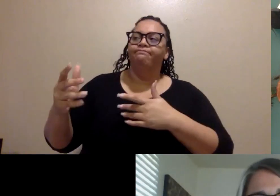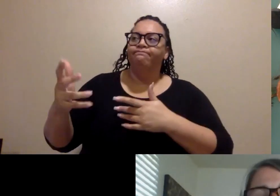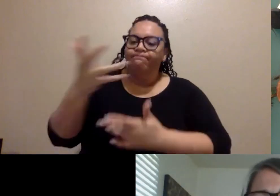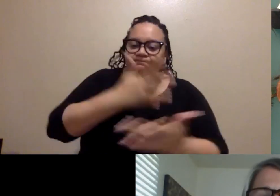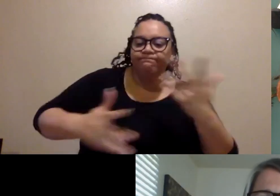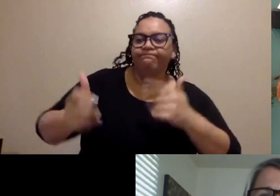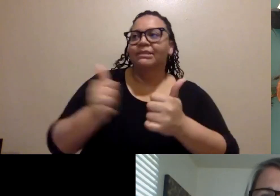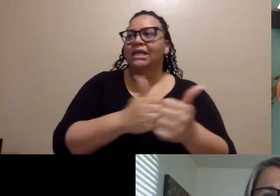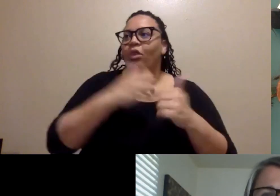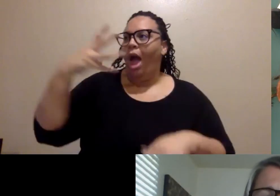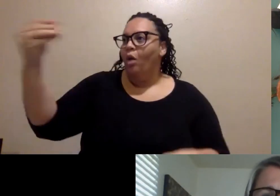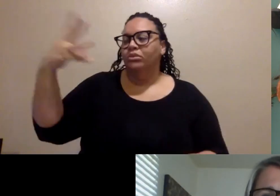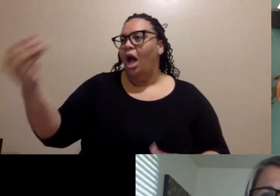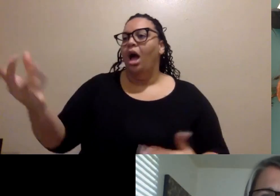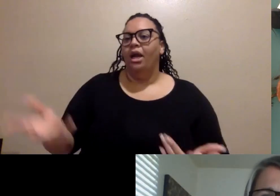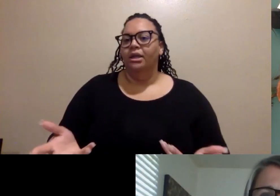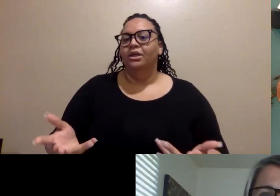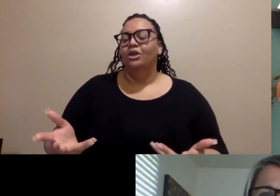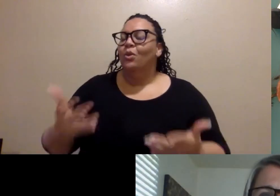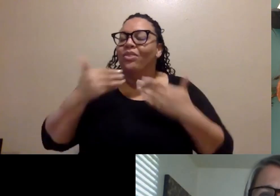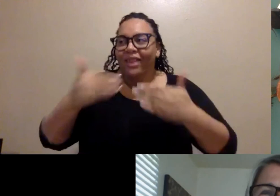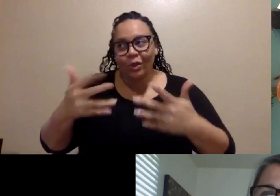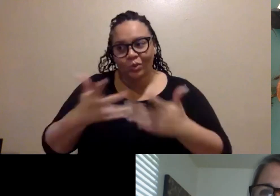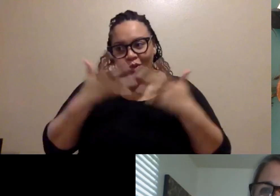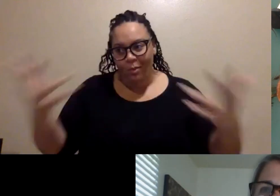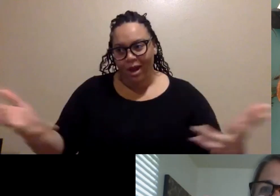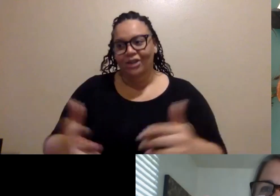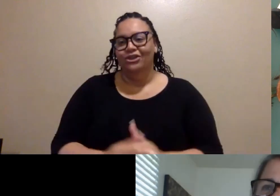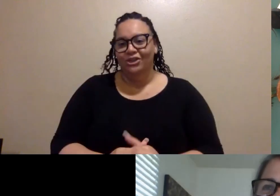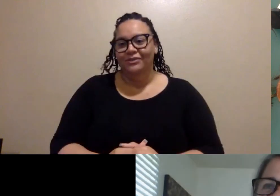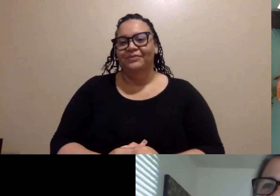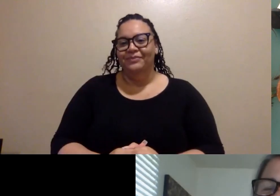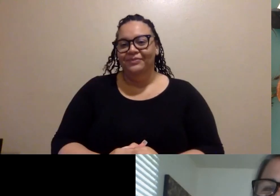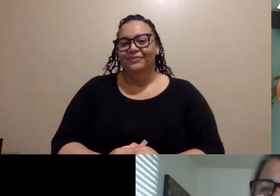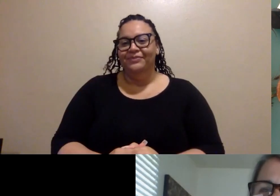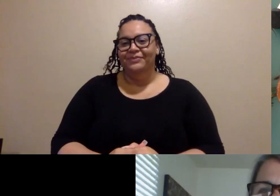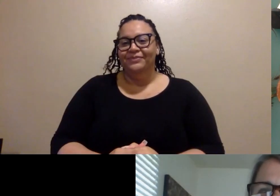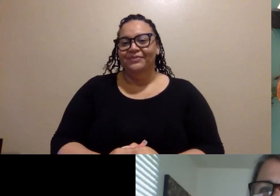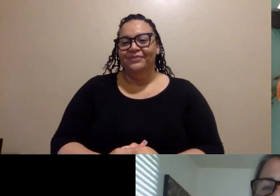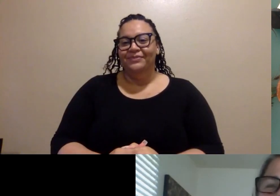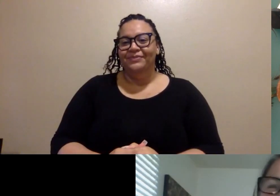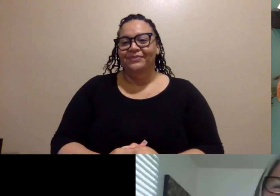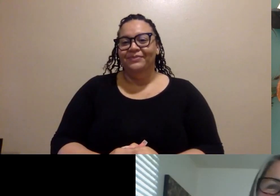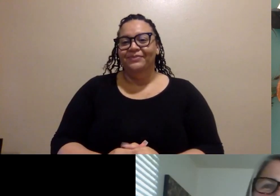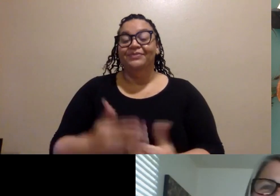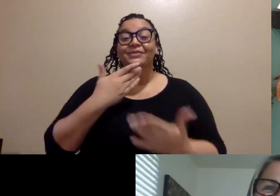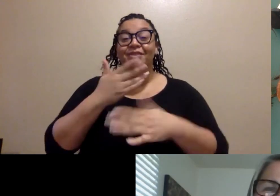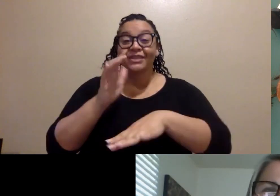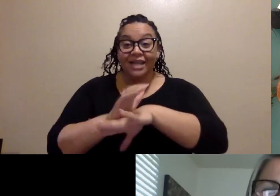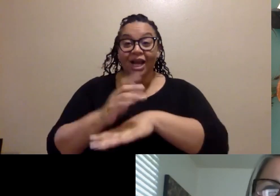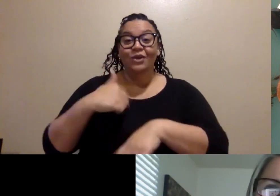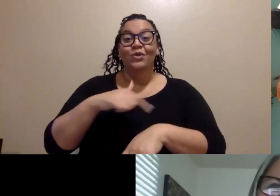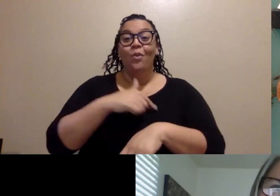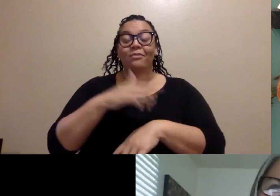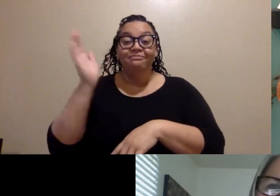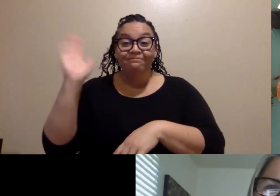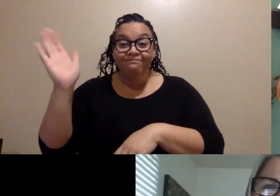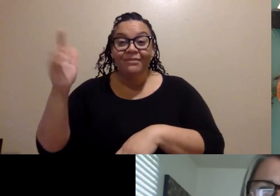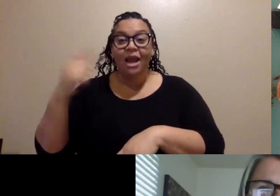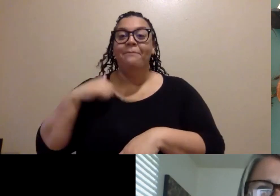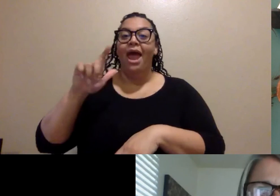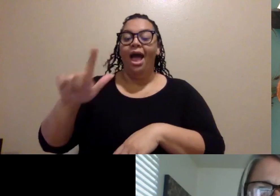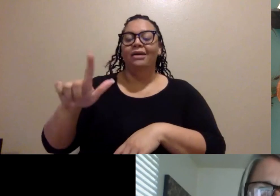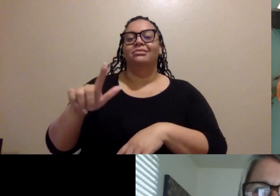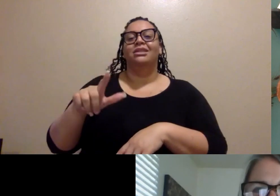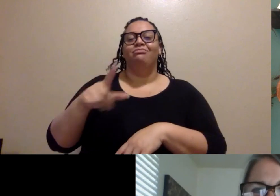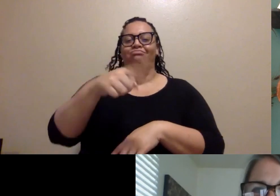And thank you so much for this. Definitely. Say good night to our guests. I'm going to ask the panelists to stay on just